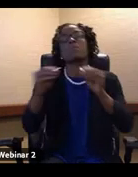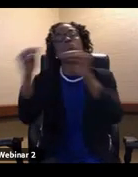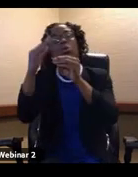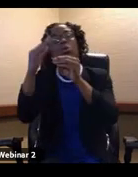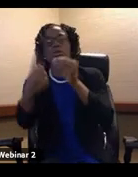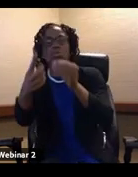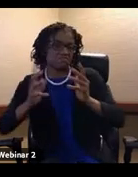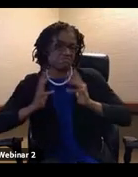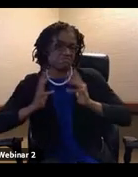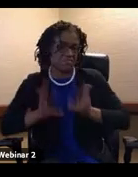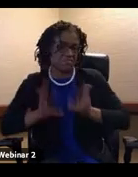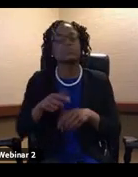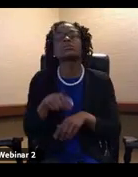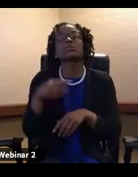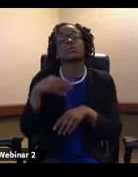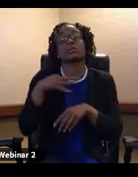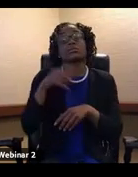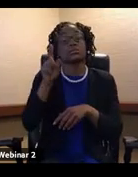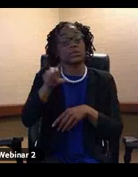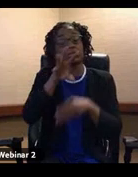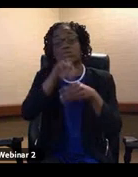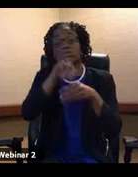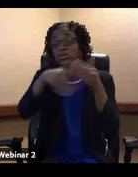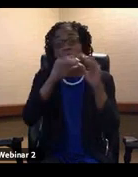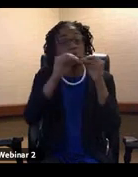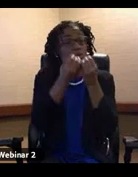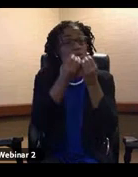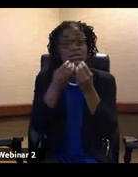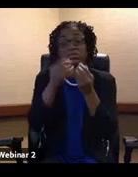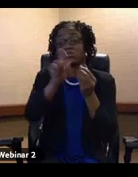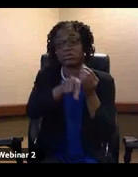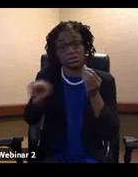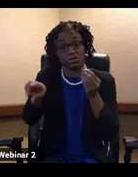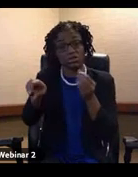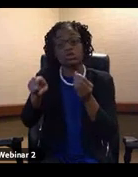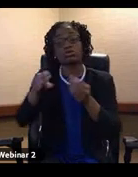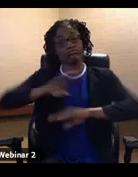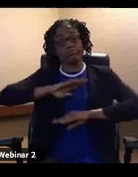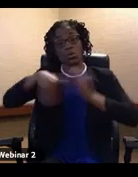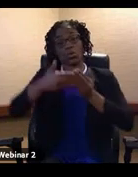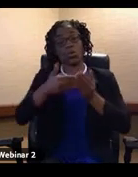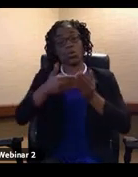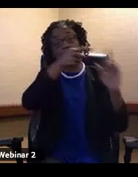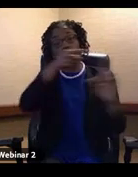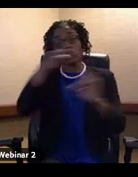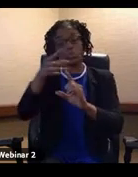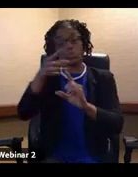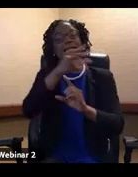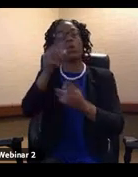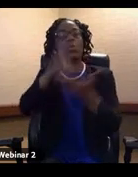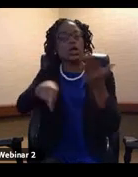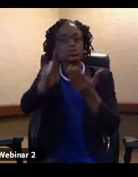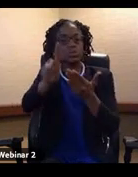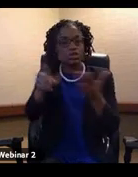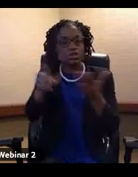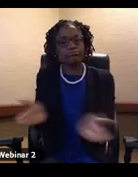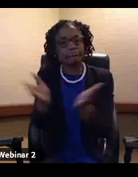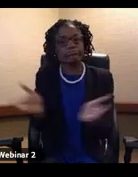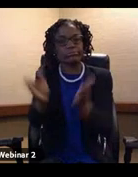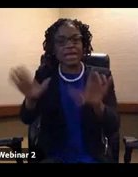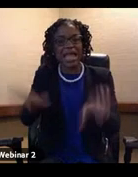applications should include the organizations necessary to meet the goals of the proposed project and those needed to implement the proposed